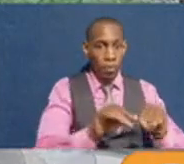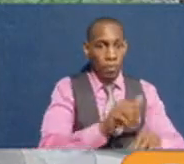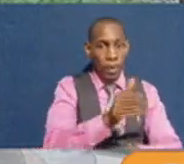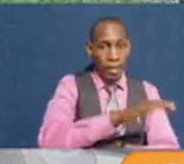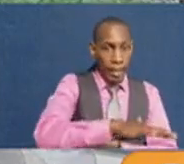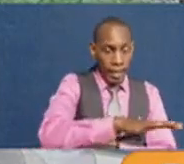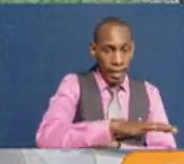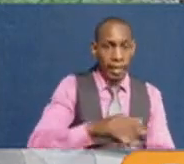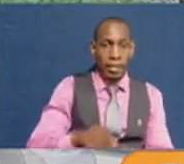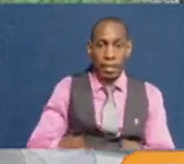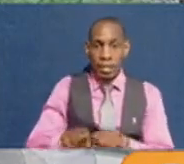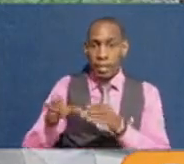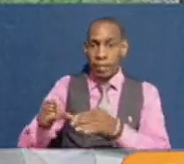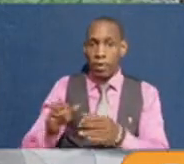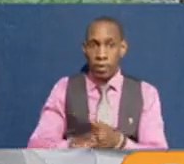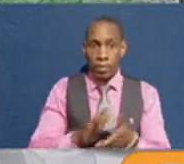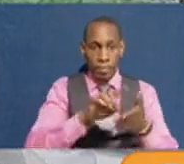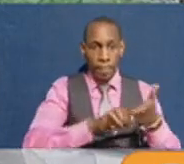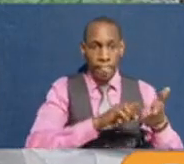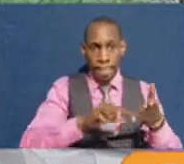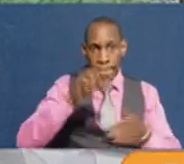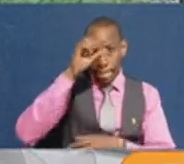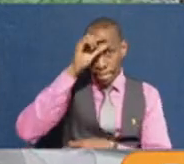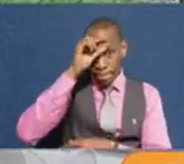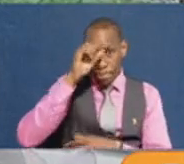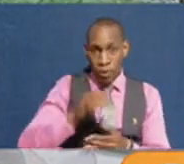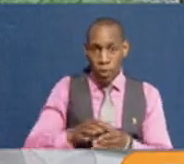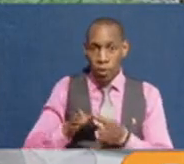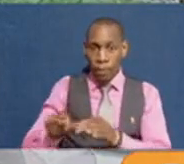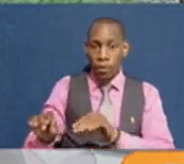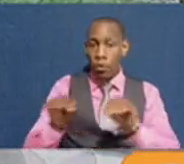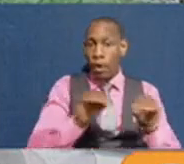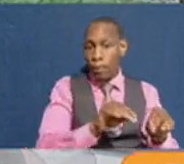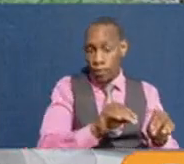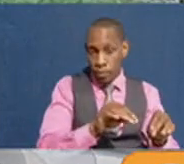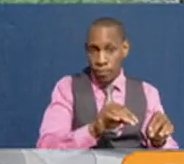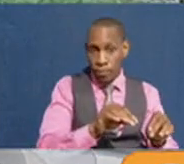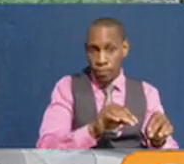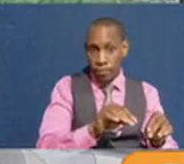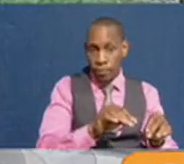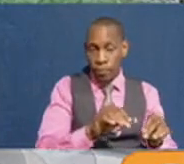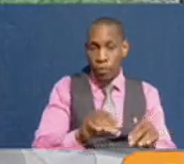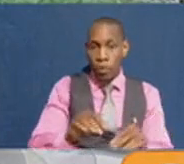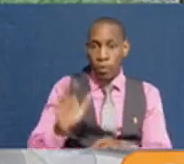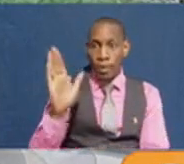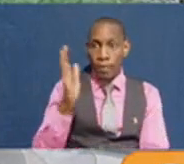elsewhere. The community had sued the government for evicting them from the forest.